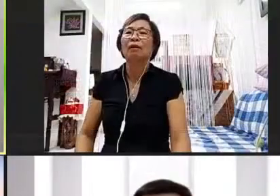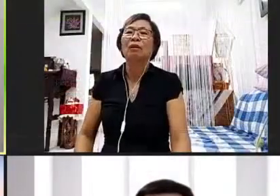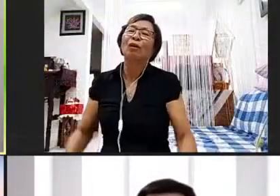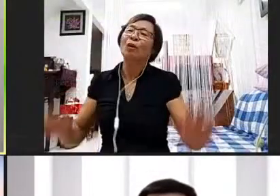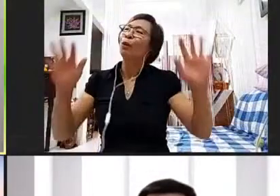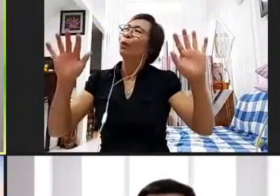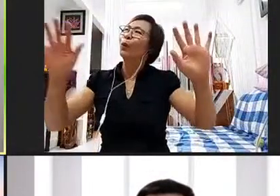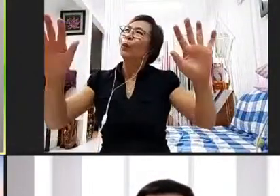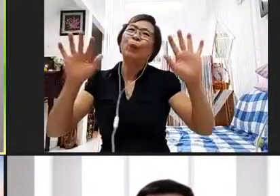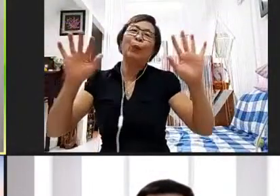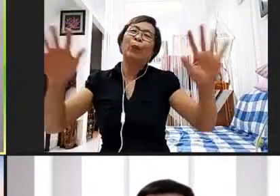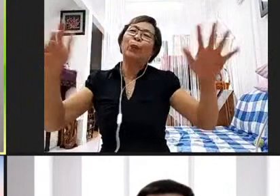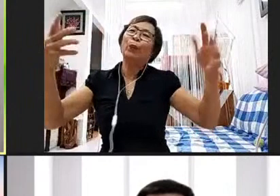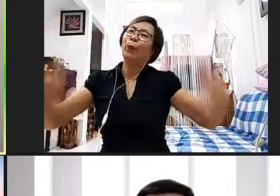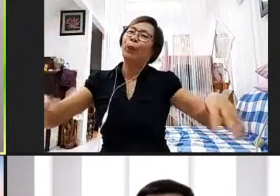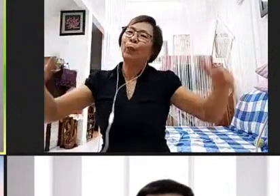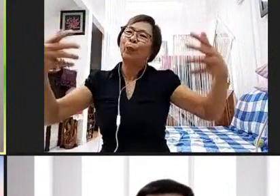wonderful